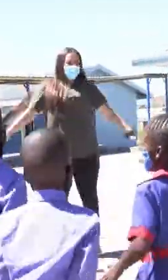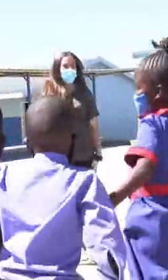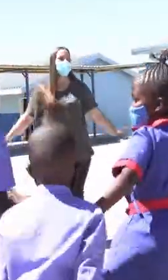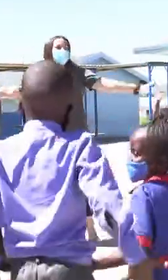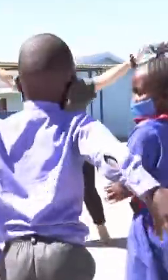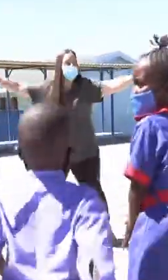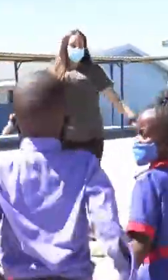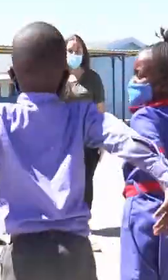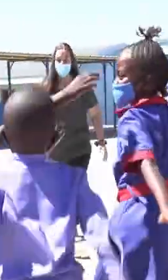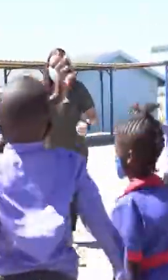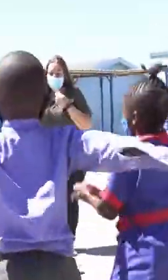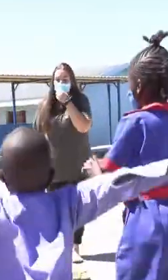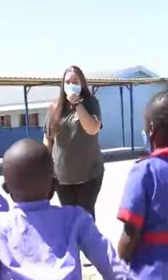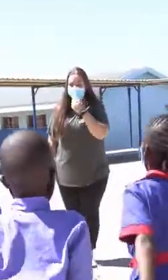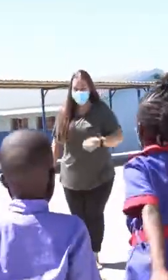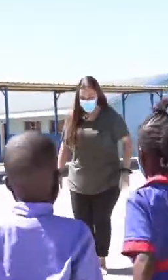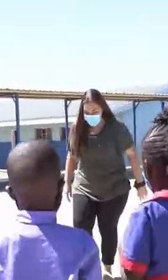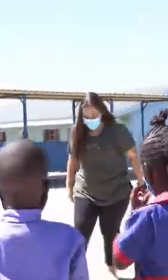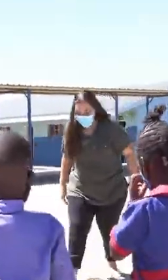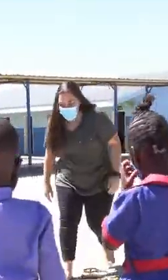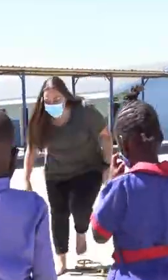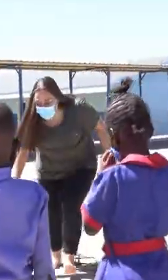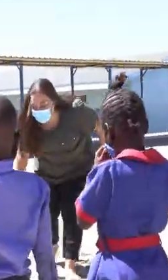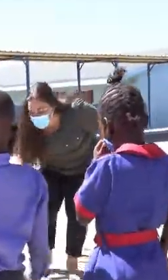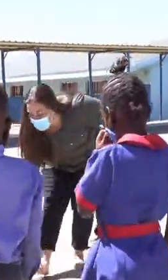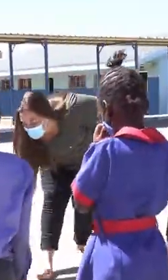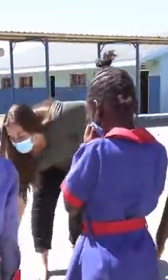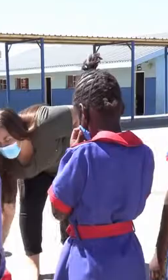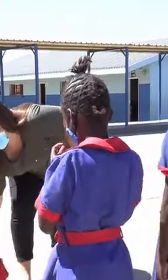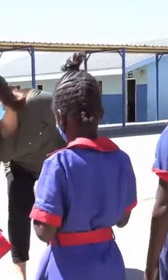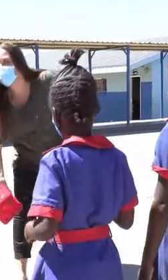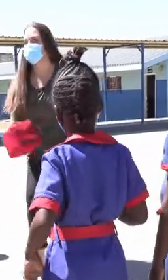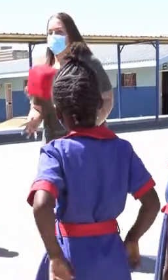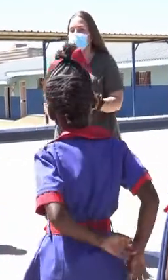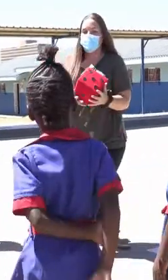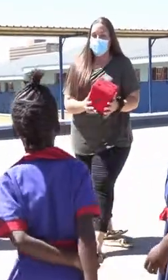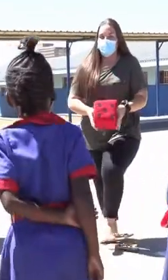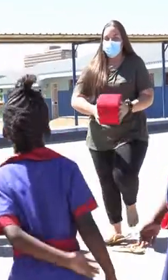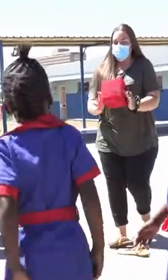four, five. Okay, next one is